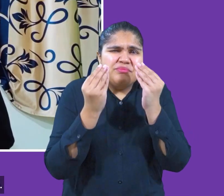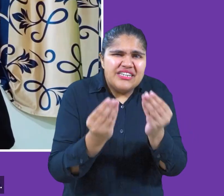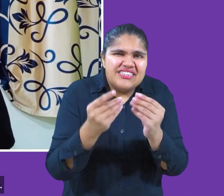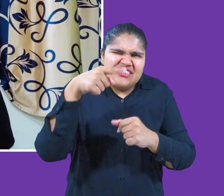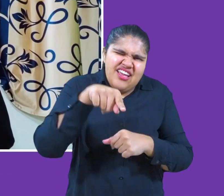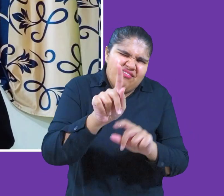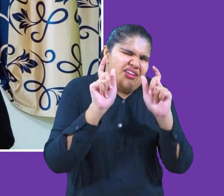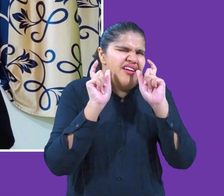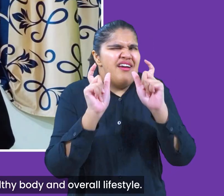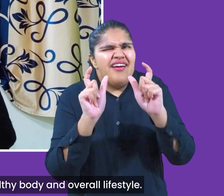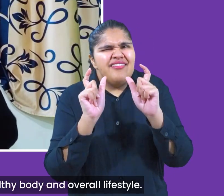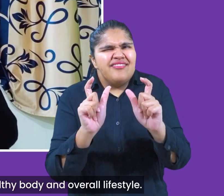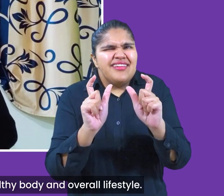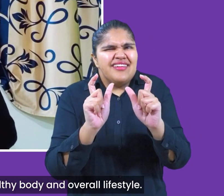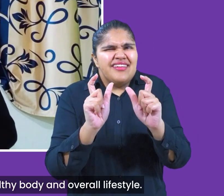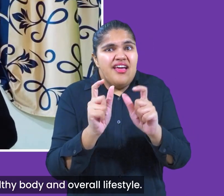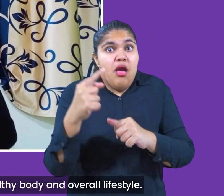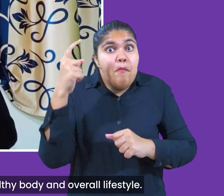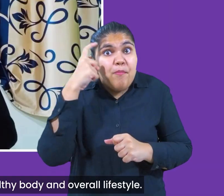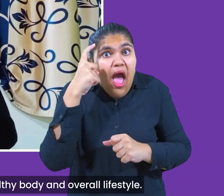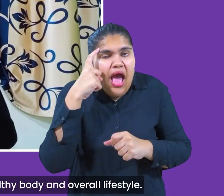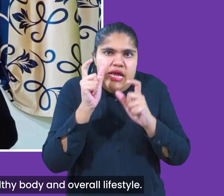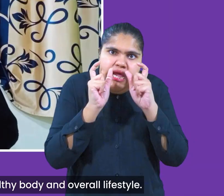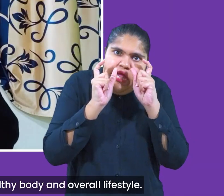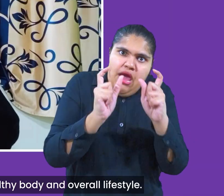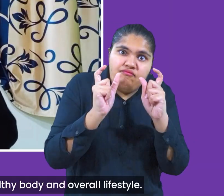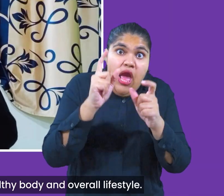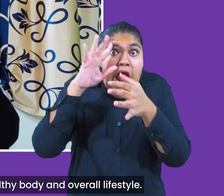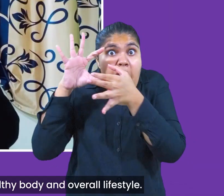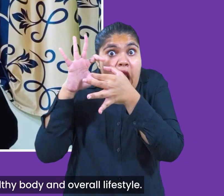and take care. Like a healthy mind